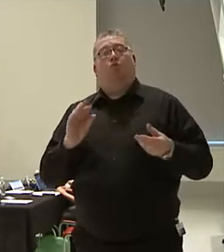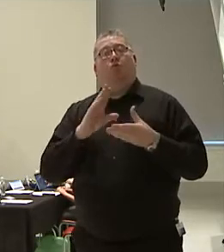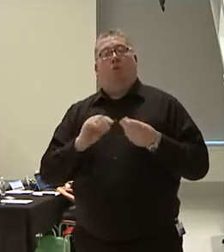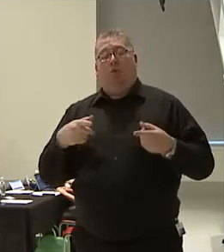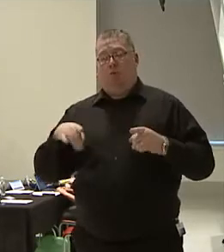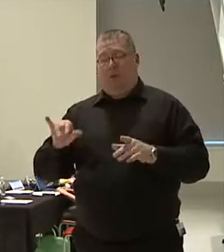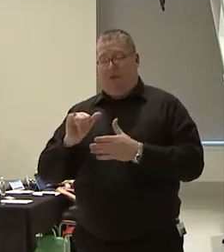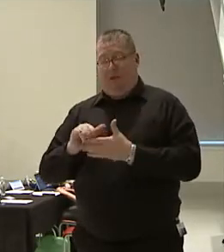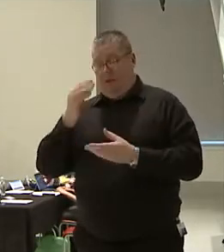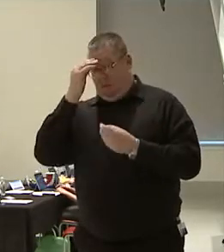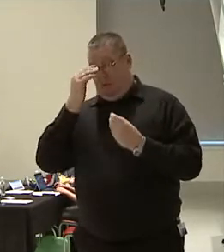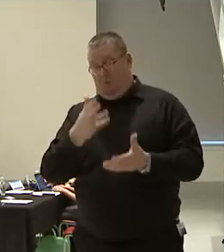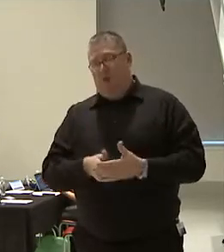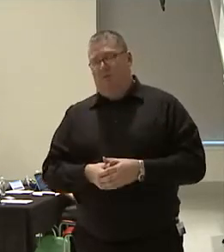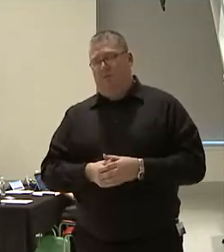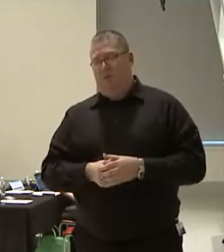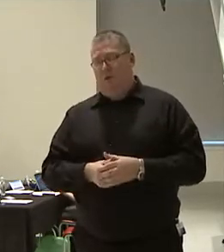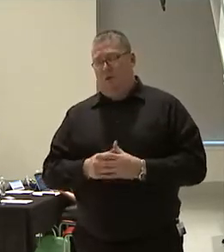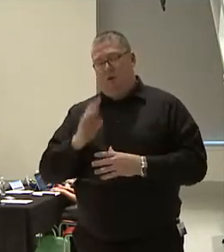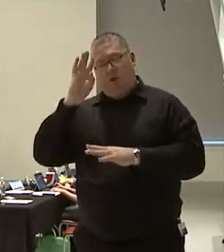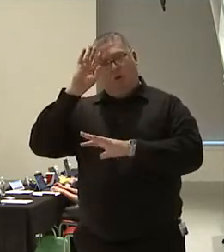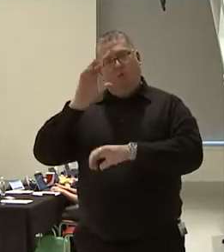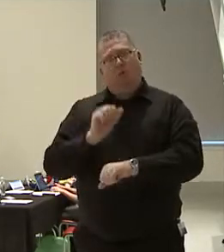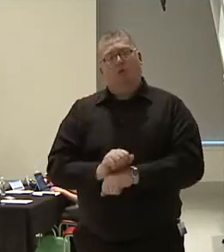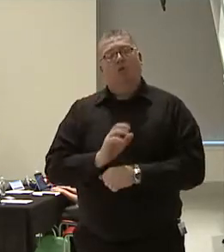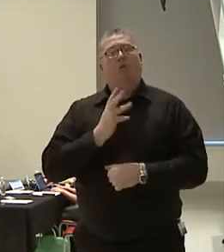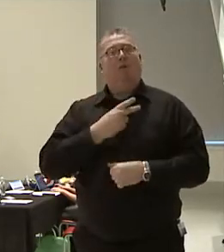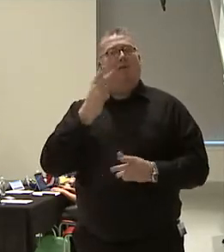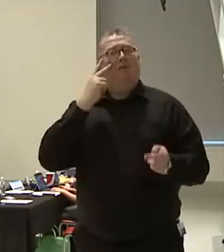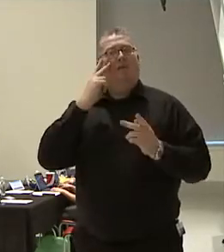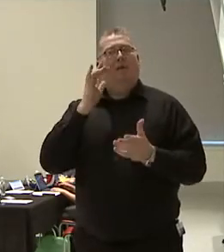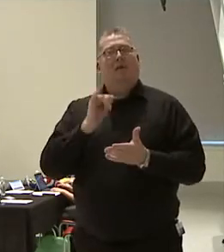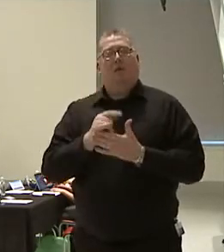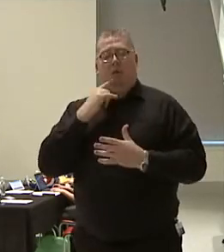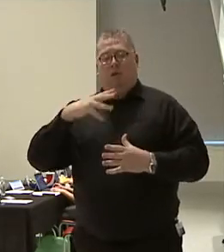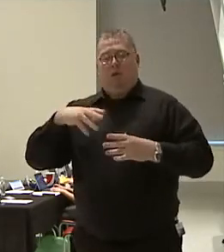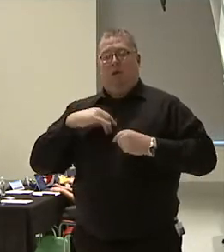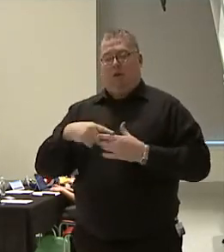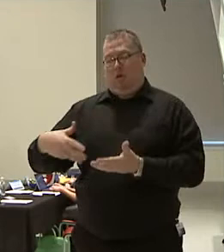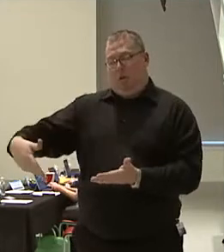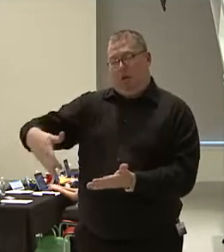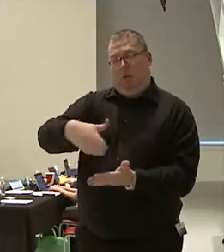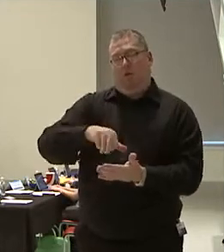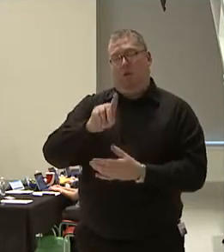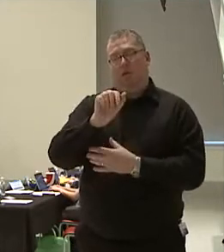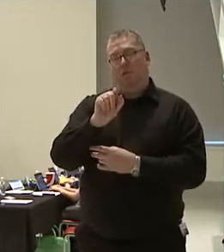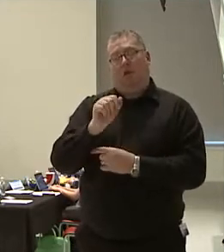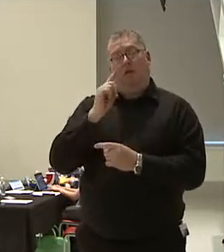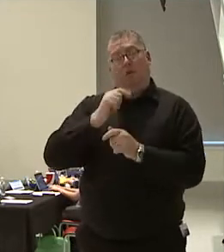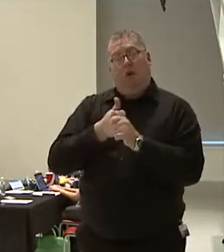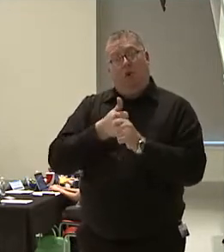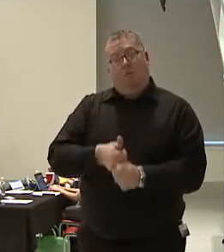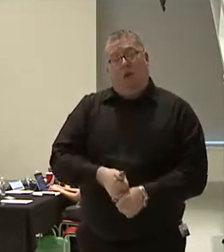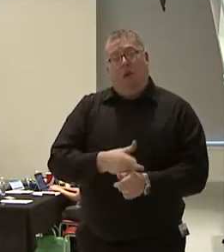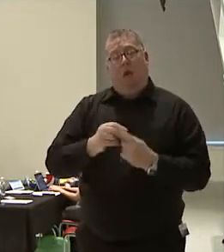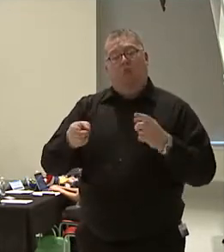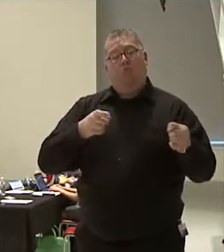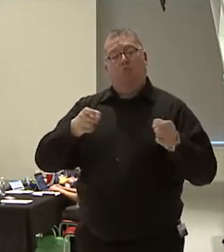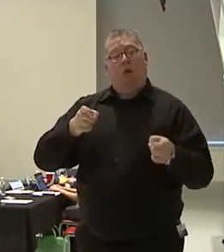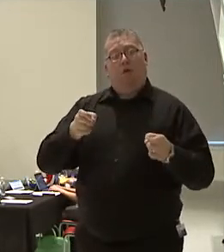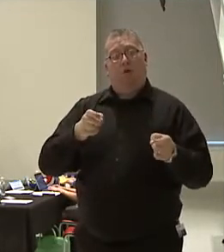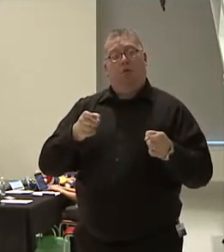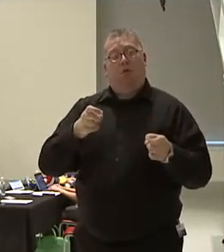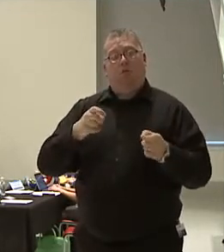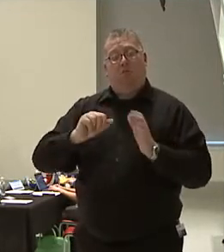data. Traditionally, the role of government has been perceived as a collector of data for compliance and for regulatory reporting